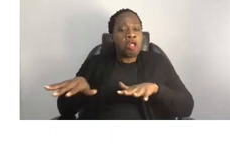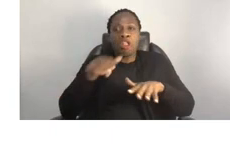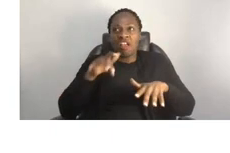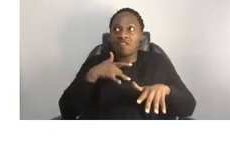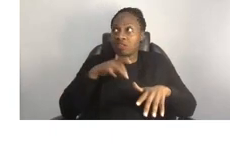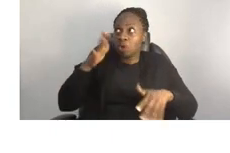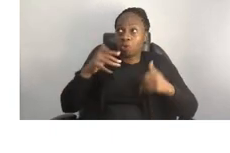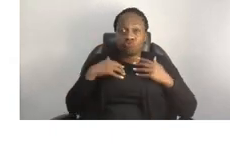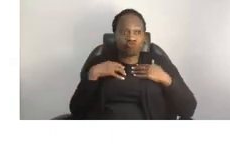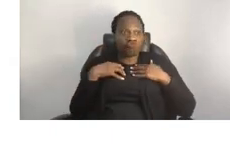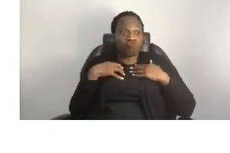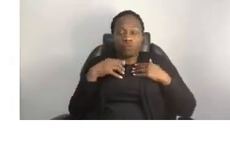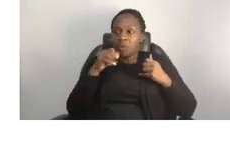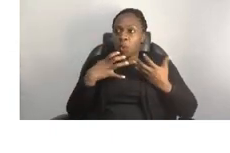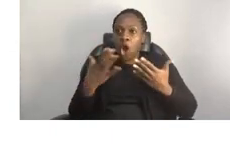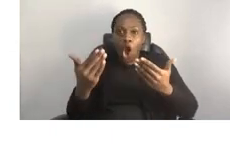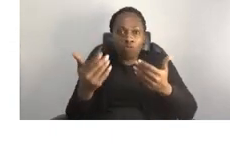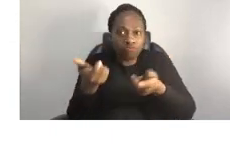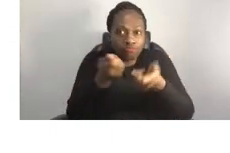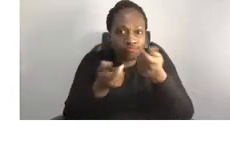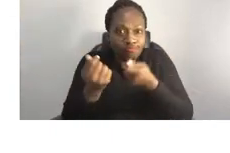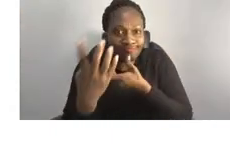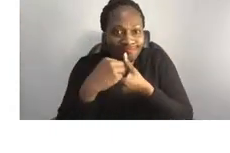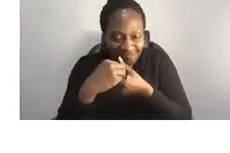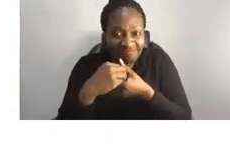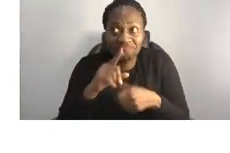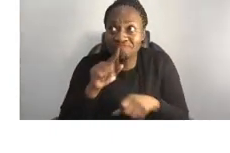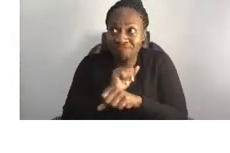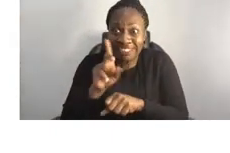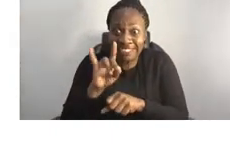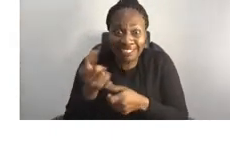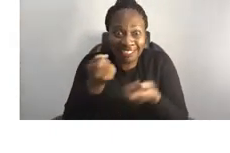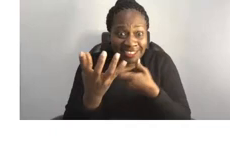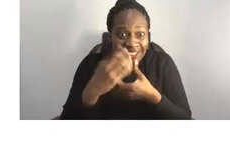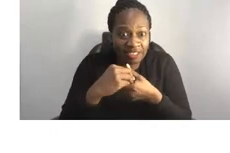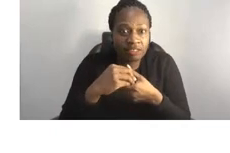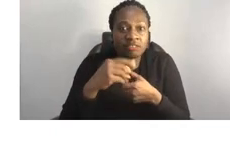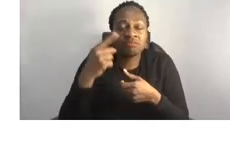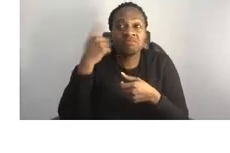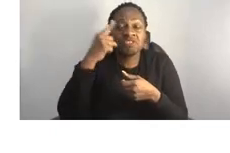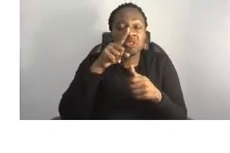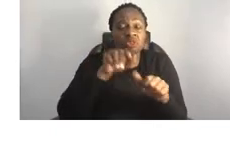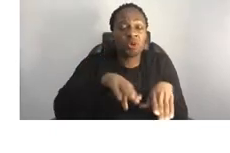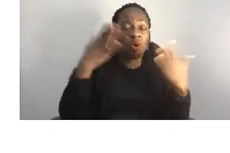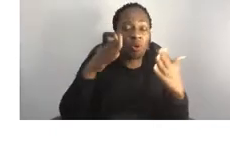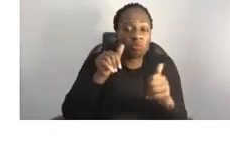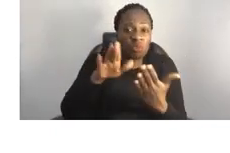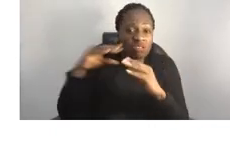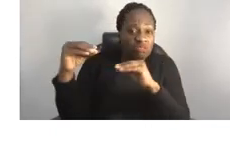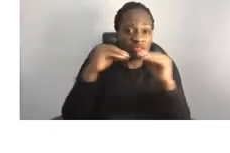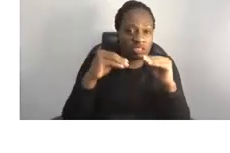talk if you didn't want to, but we hoped participants wanted to engage, and they did. The nature of open pedagogy itself is